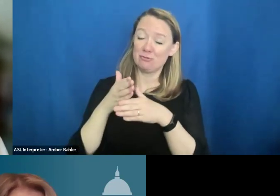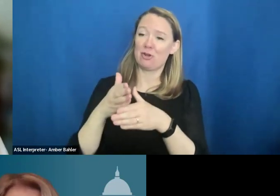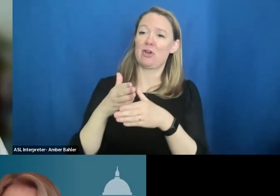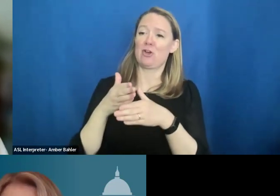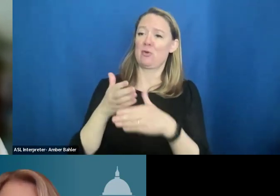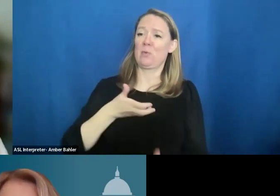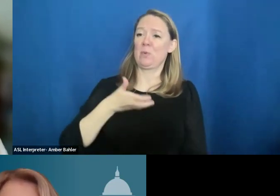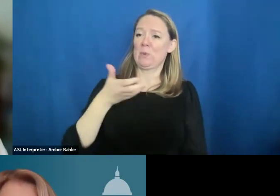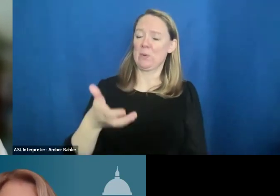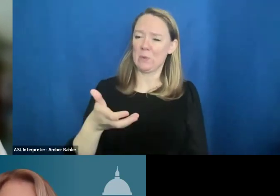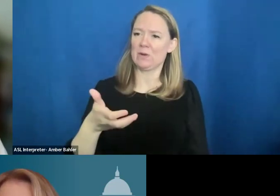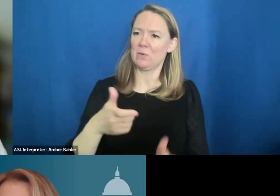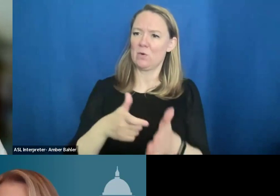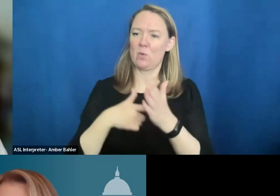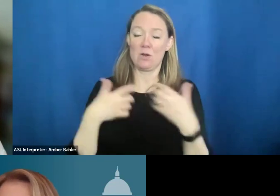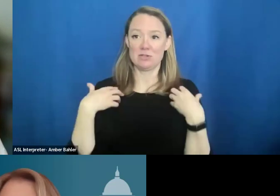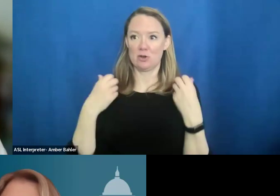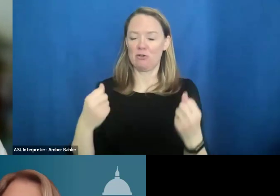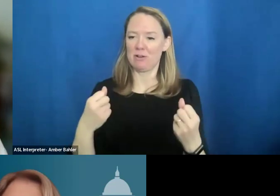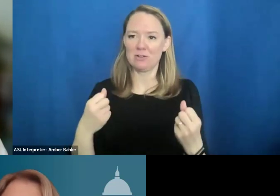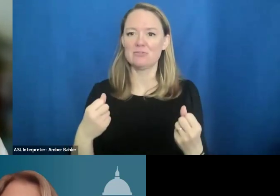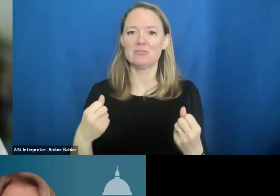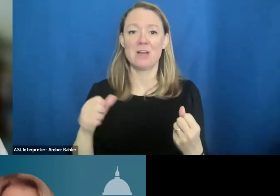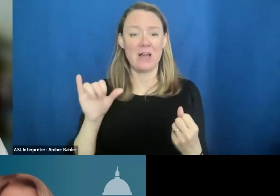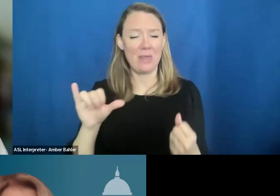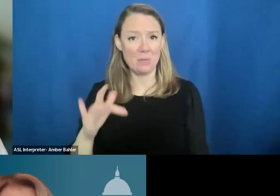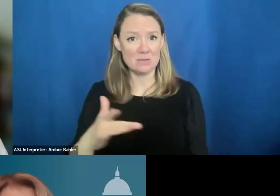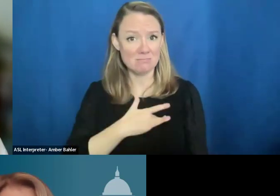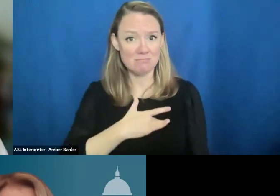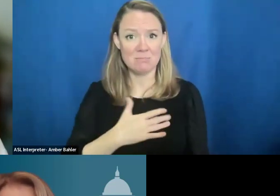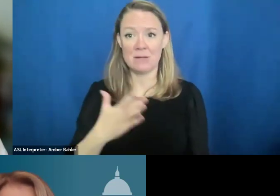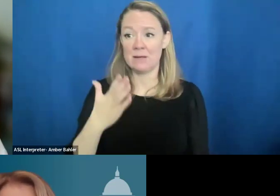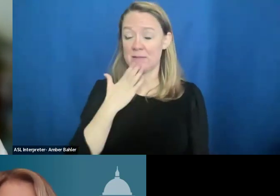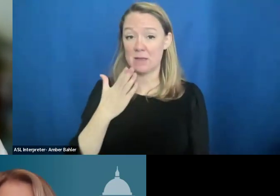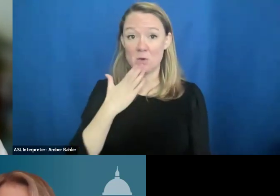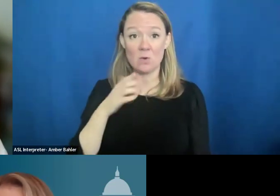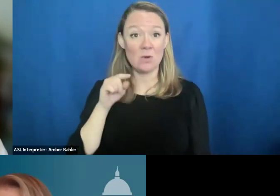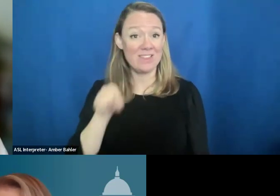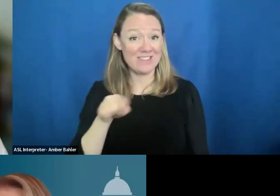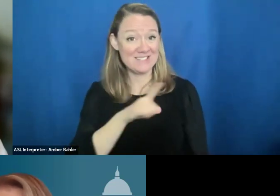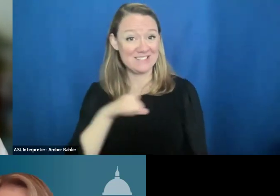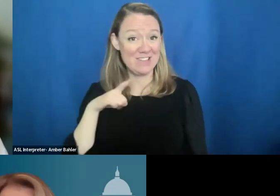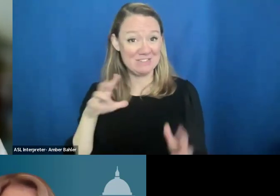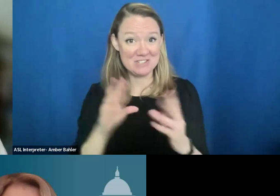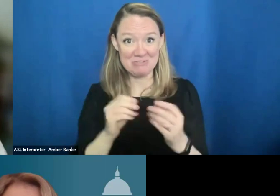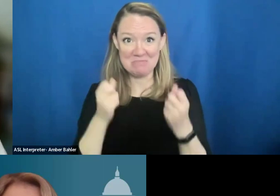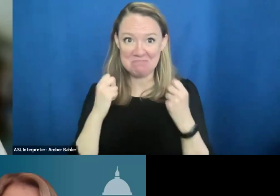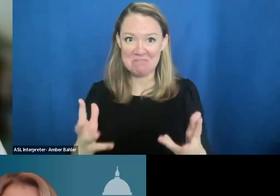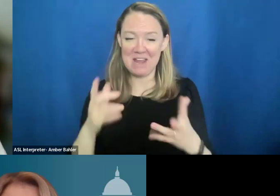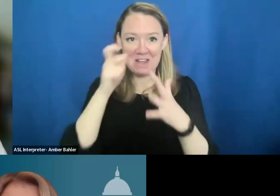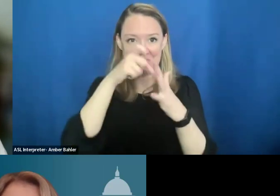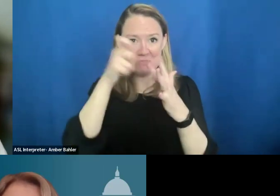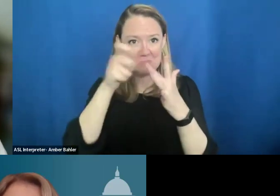it was very moving. So I just want to say thank you. We got a lot of good things done this session, a lot of good behavioral